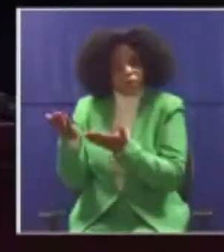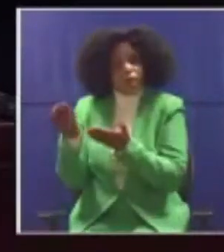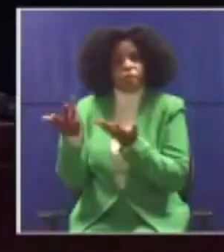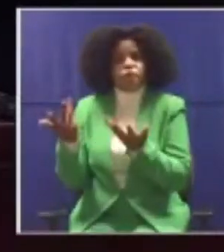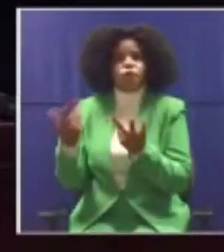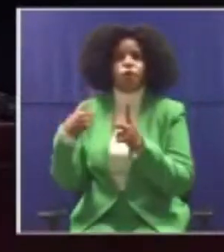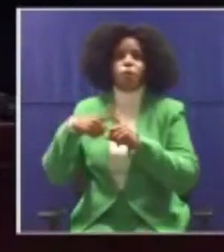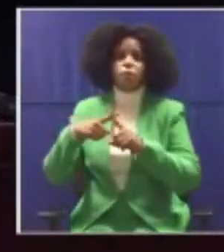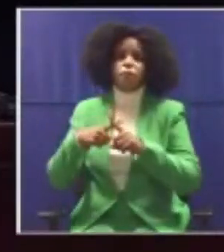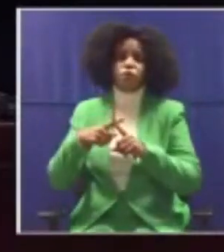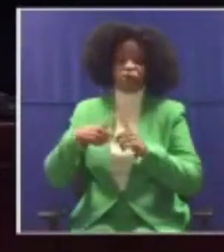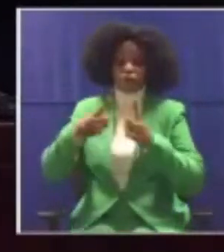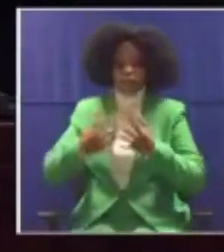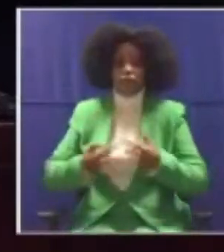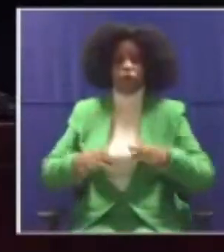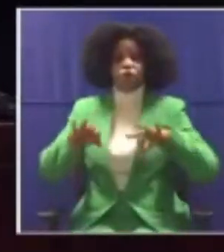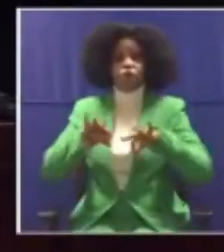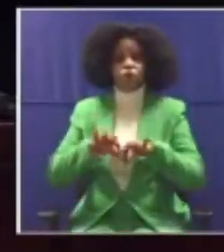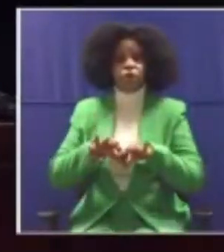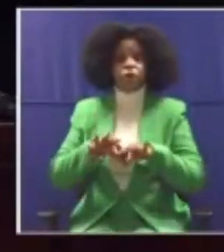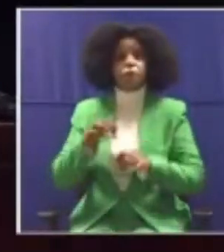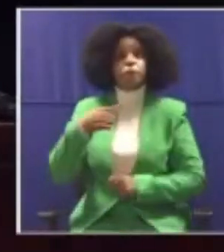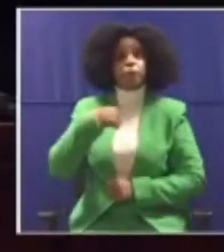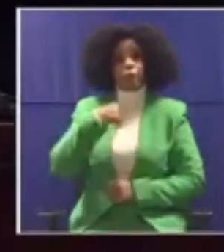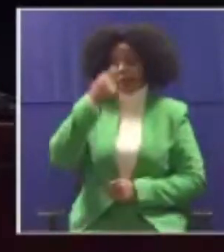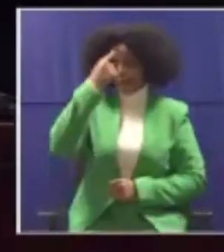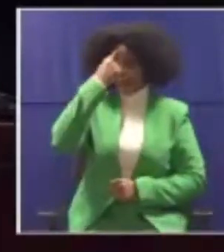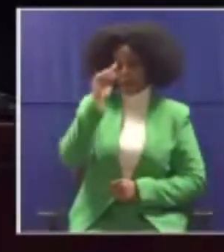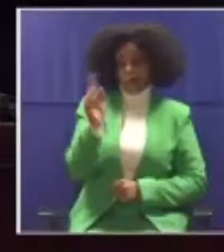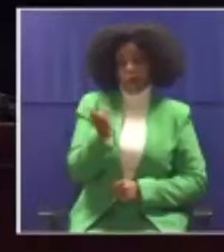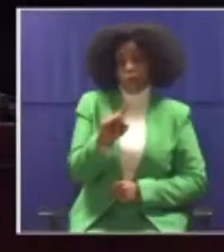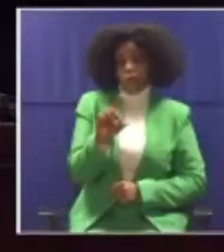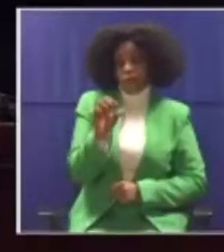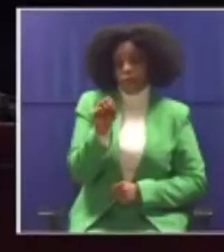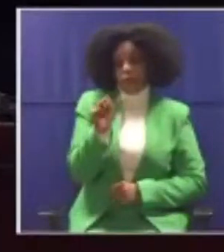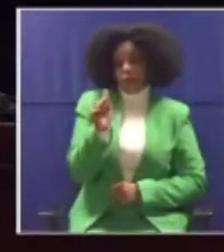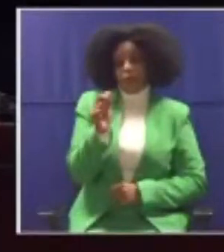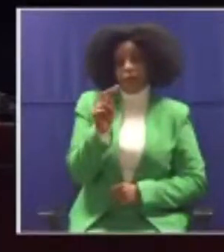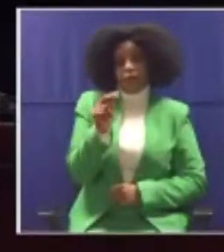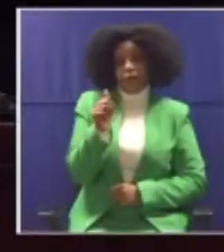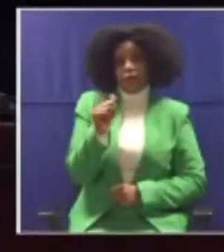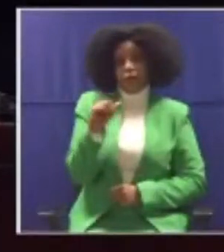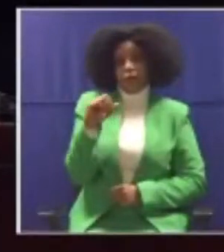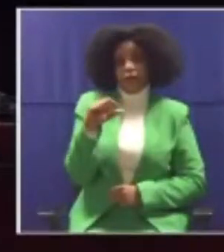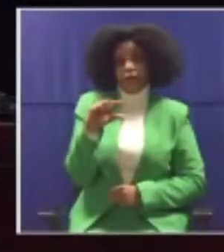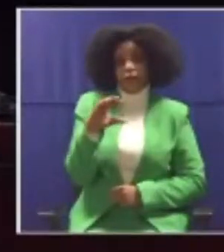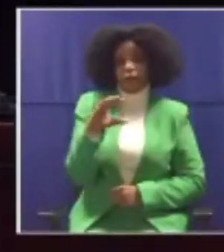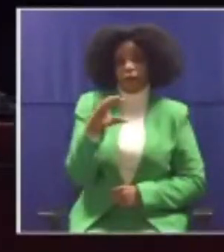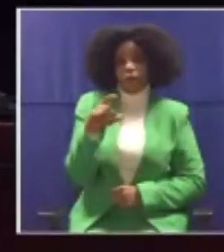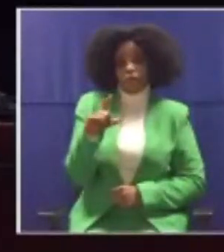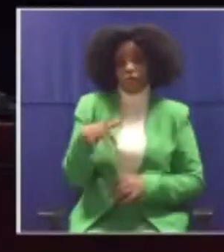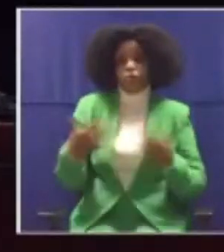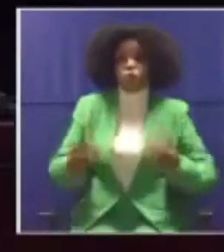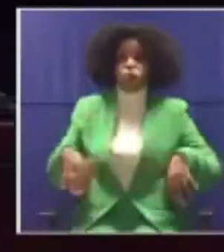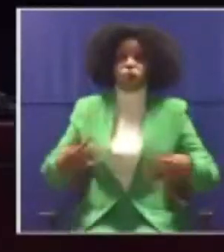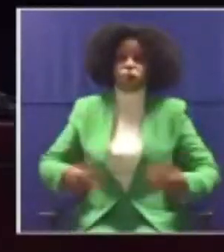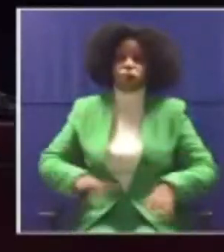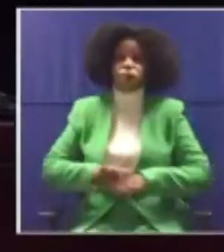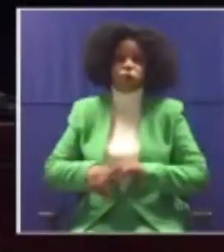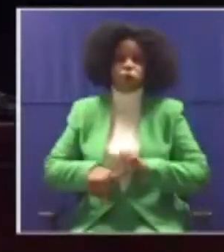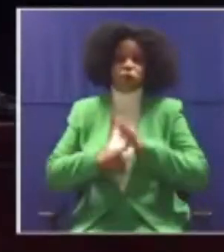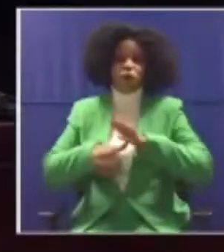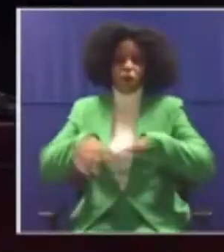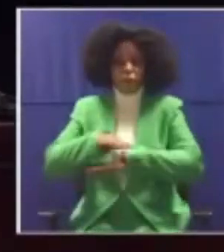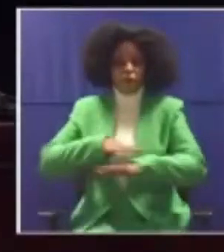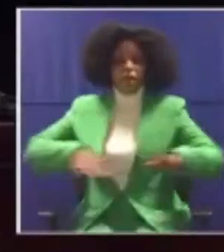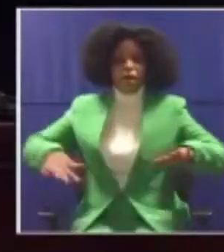values. And I think SANEC for us is a good platform because sometimes it's easy